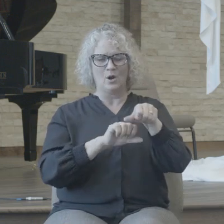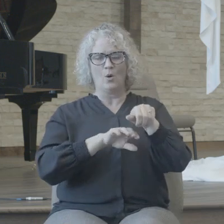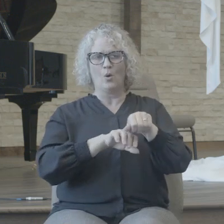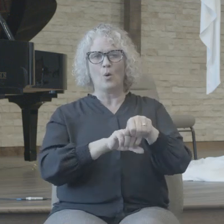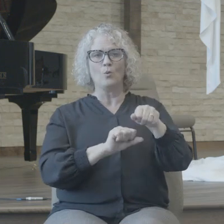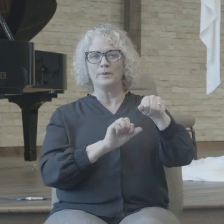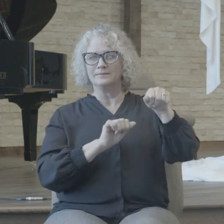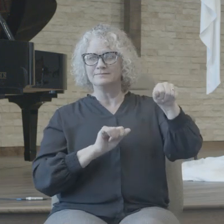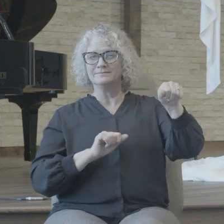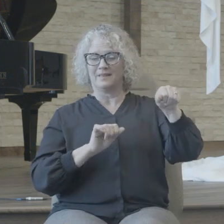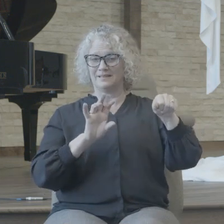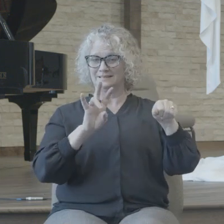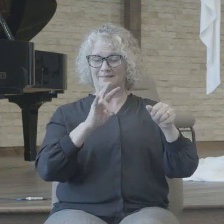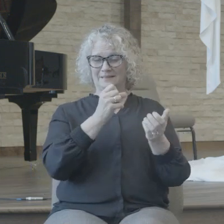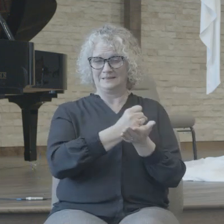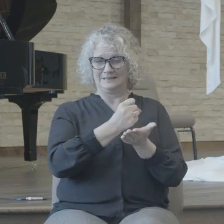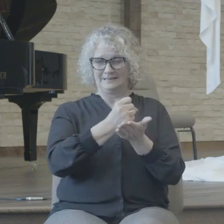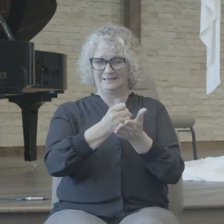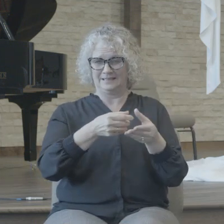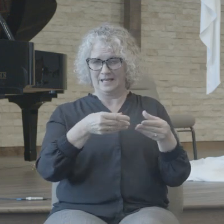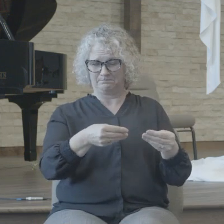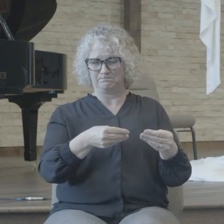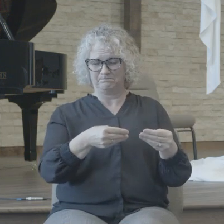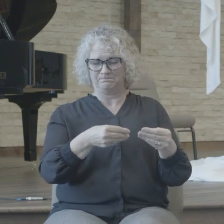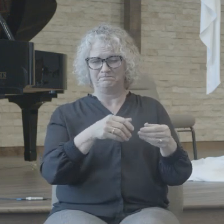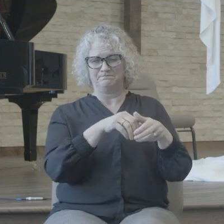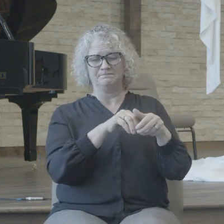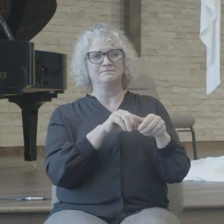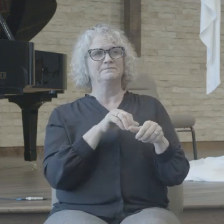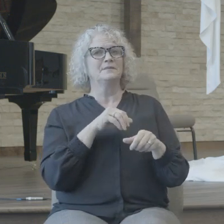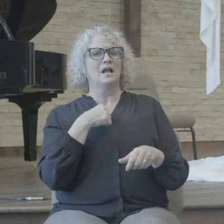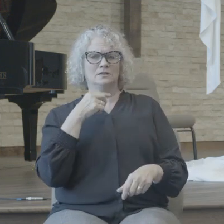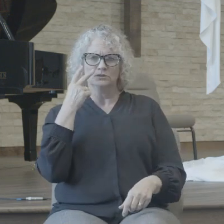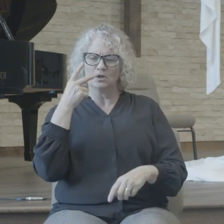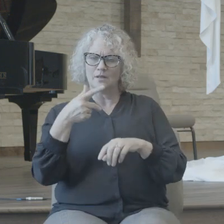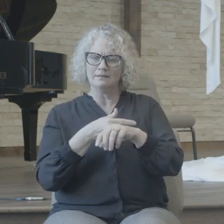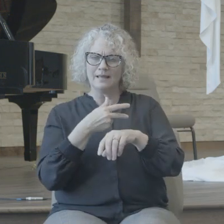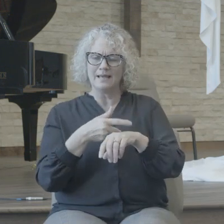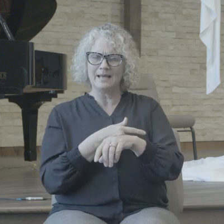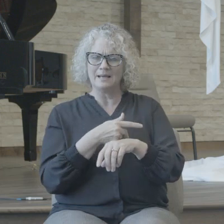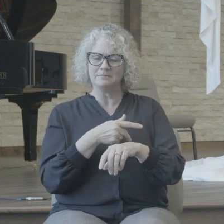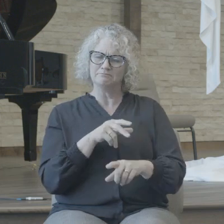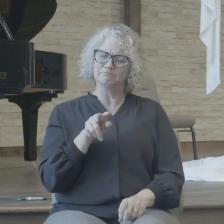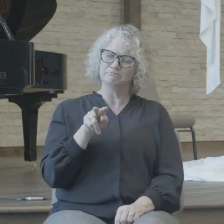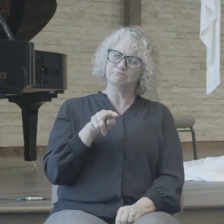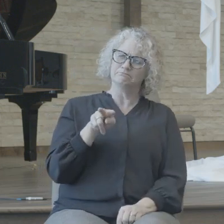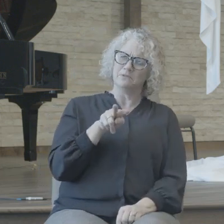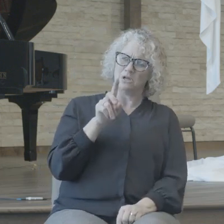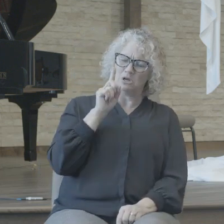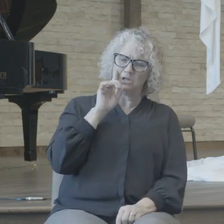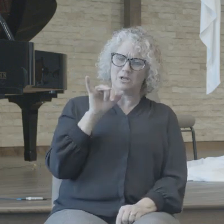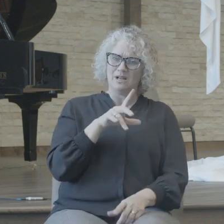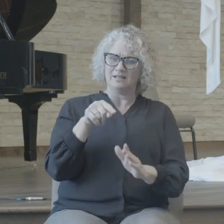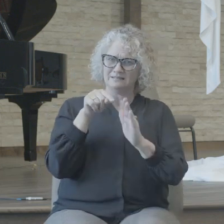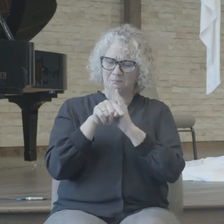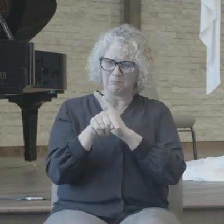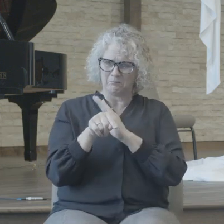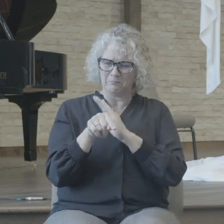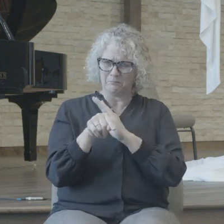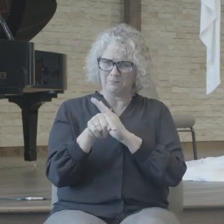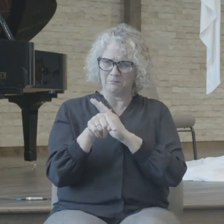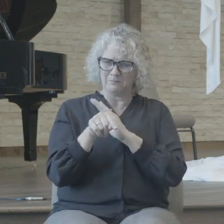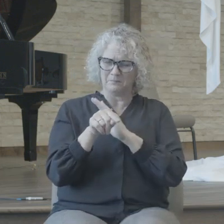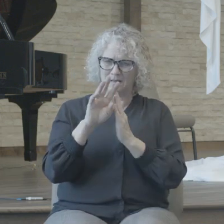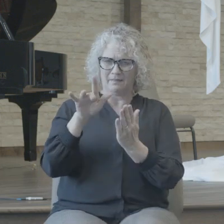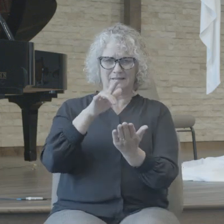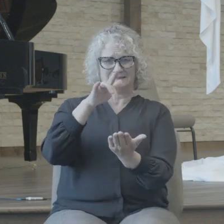seals." Then I saw a lamb, looking as if it had been slain, standing at the